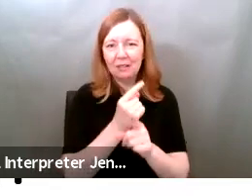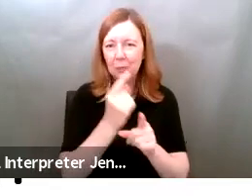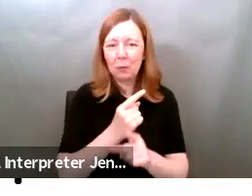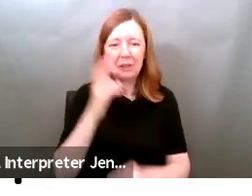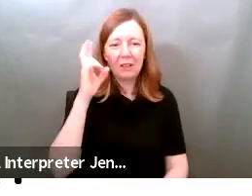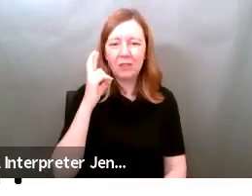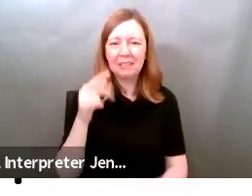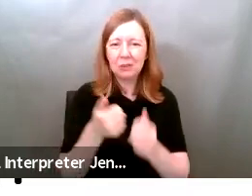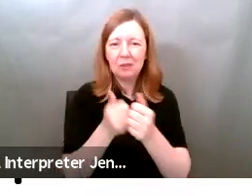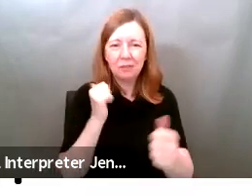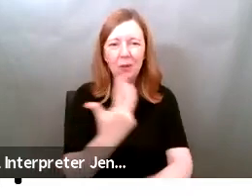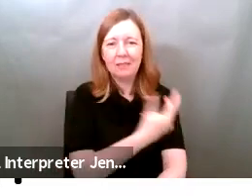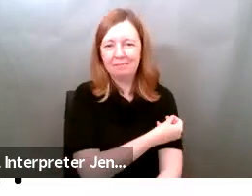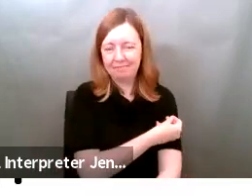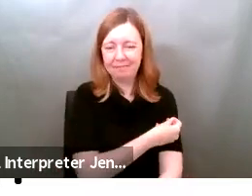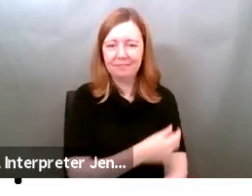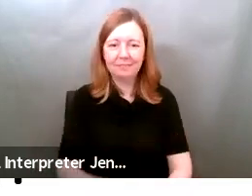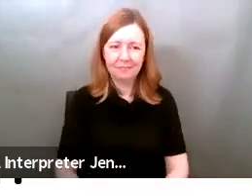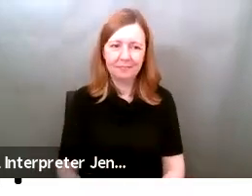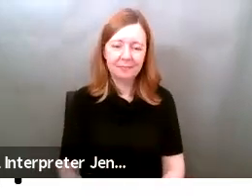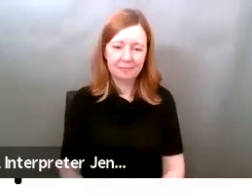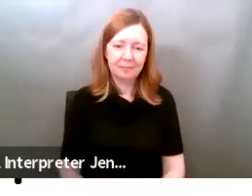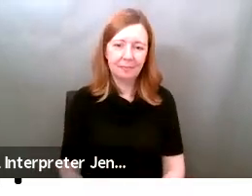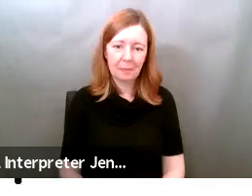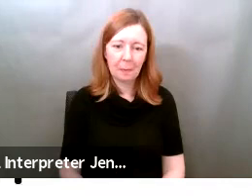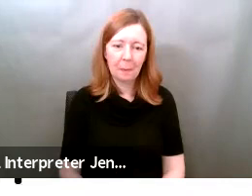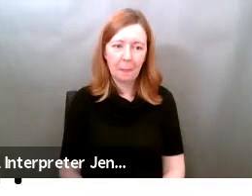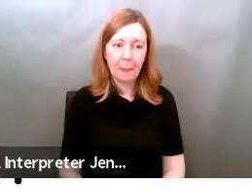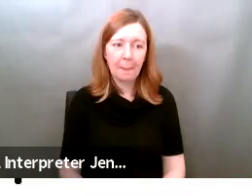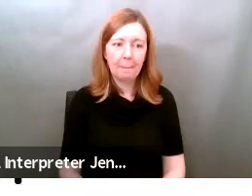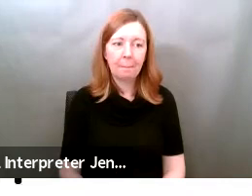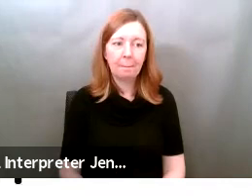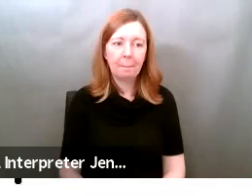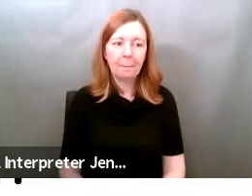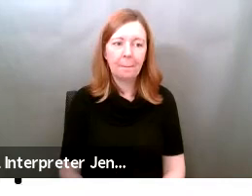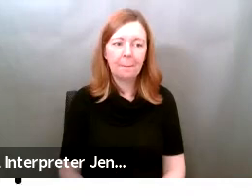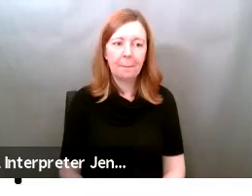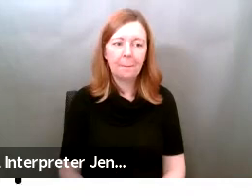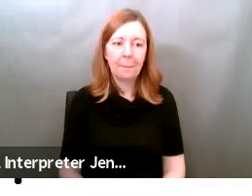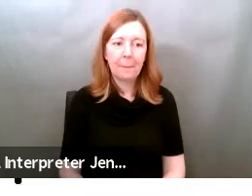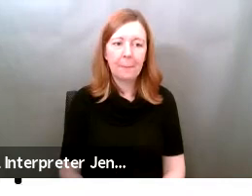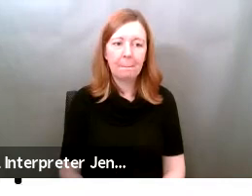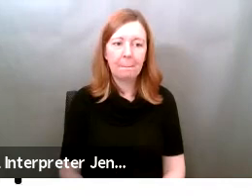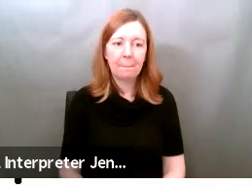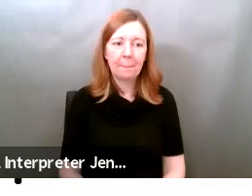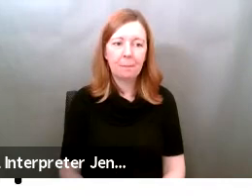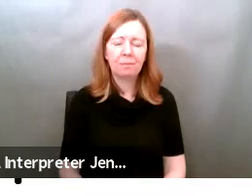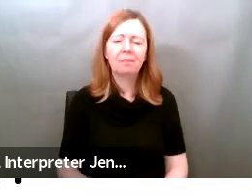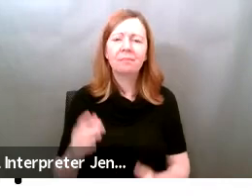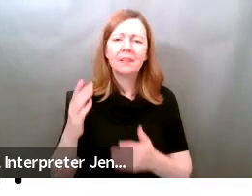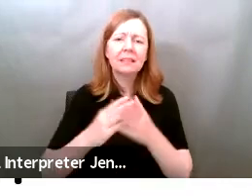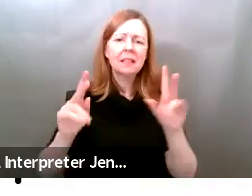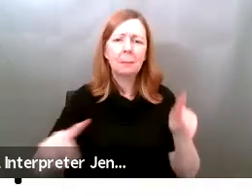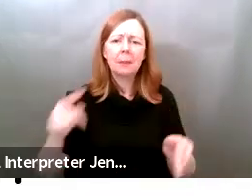to use as an excuse not to vaccinate your children? So first, there's concerns